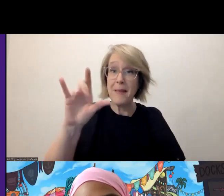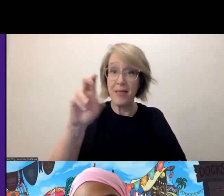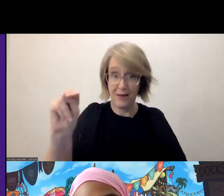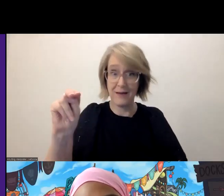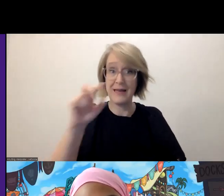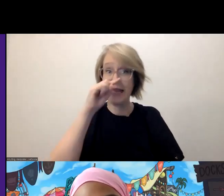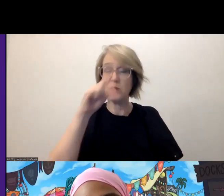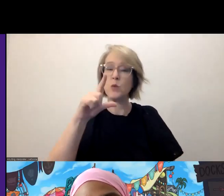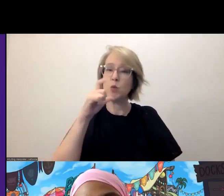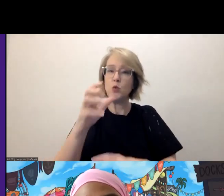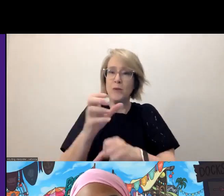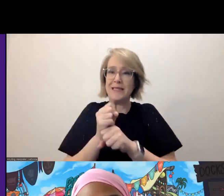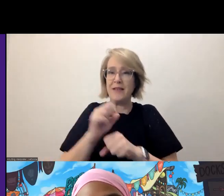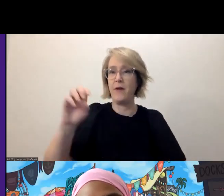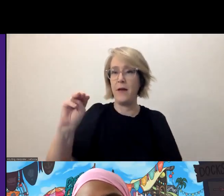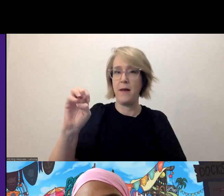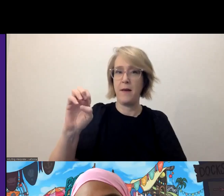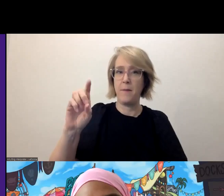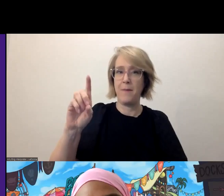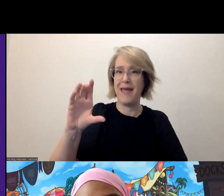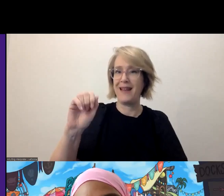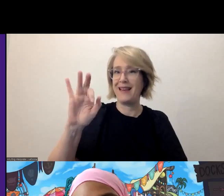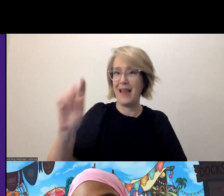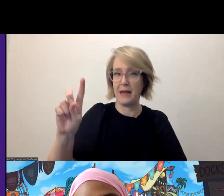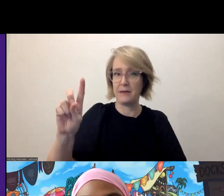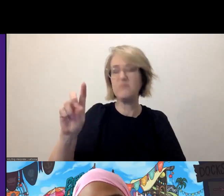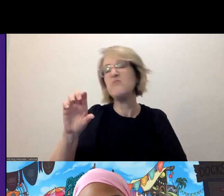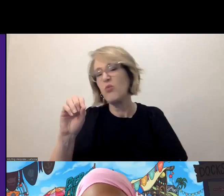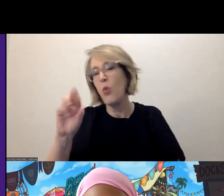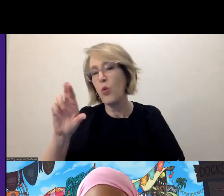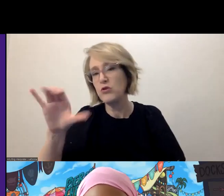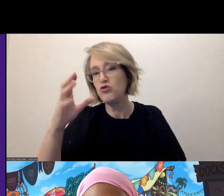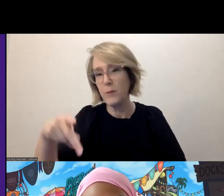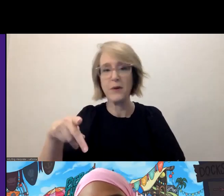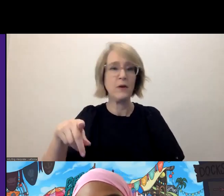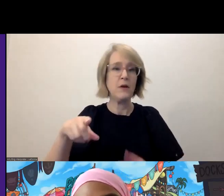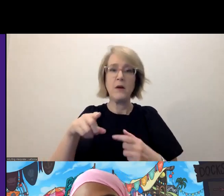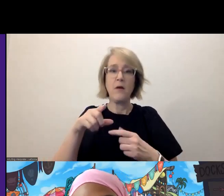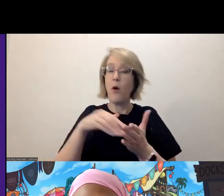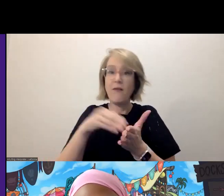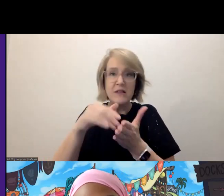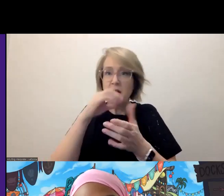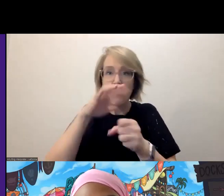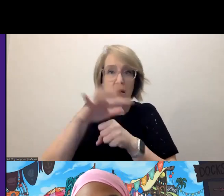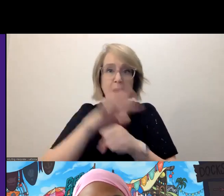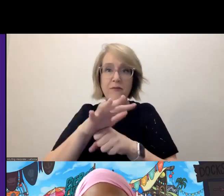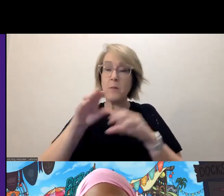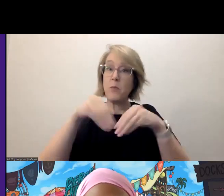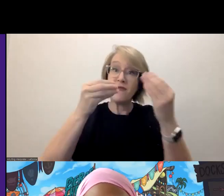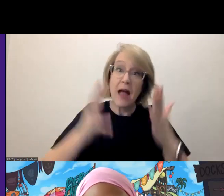need access to mental health care. And it's hard to find providers. Either there's a lack of qualified providers